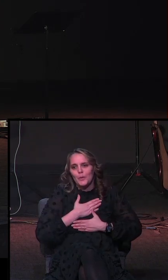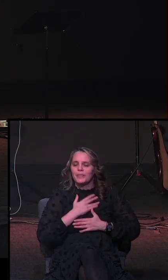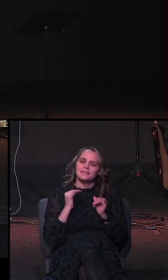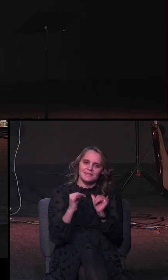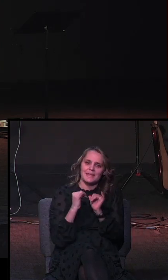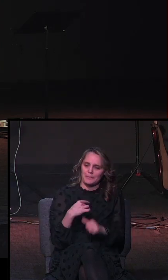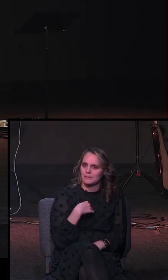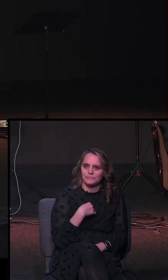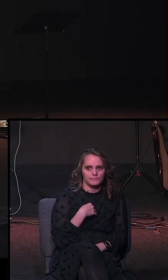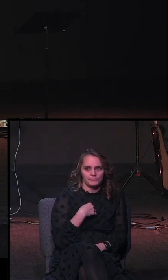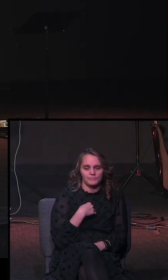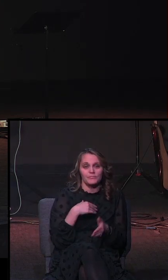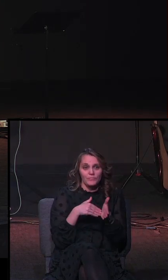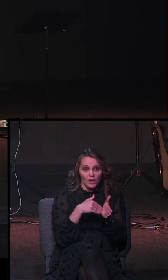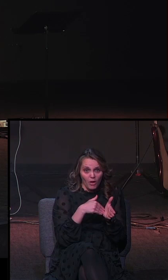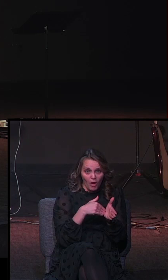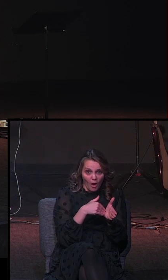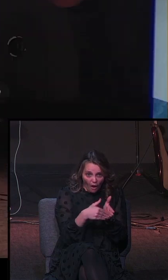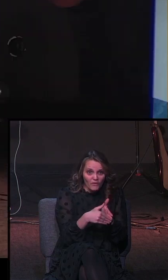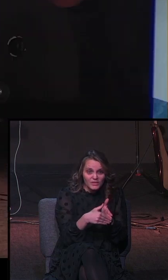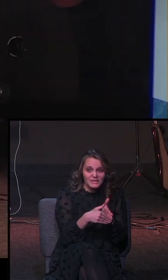But oftentimes, if you detest them,